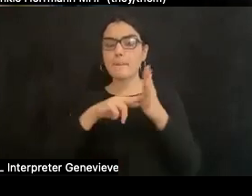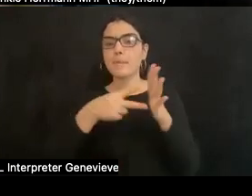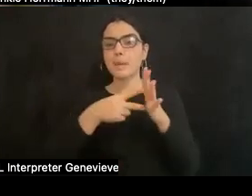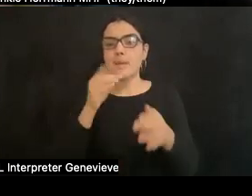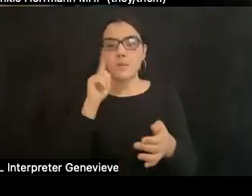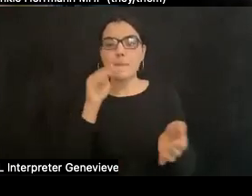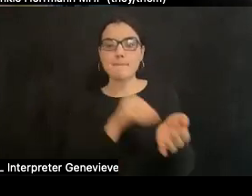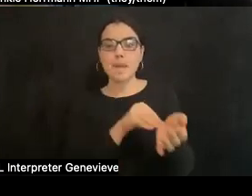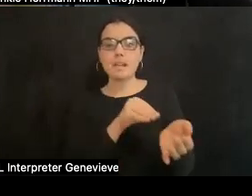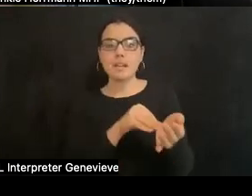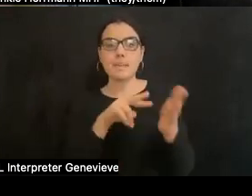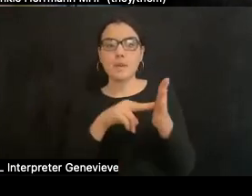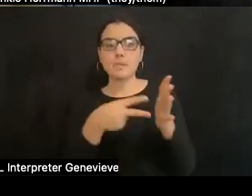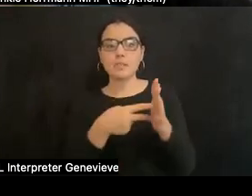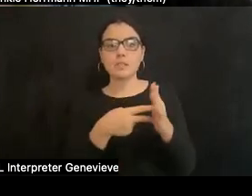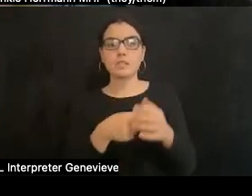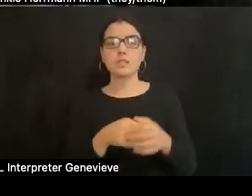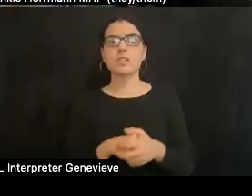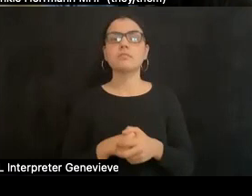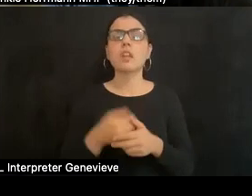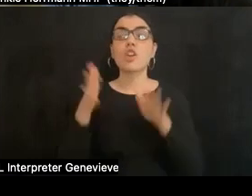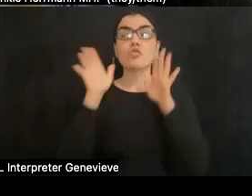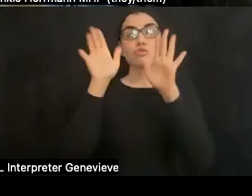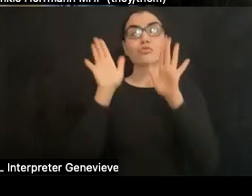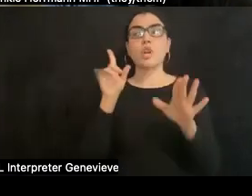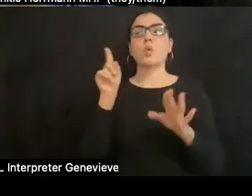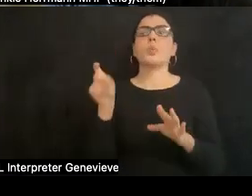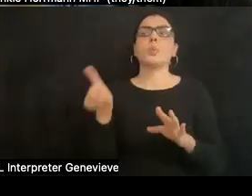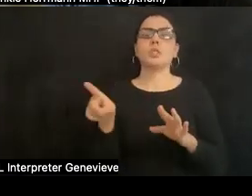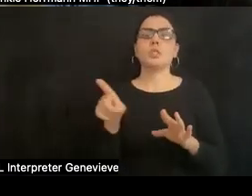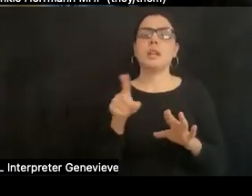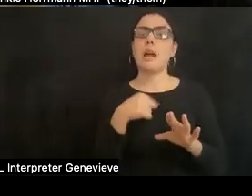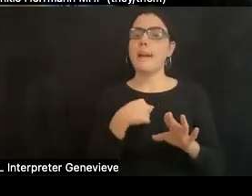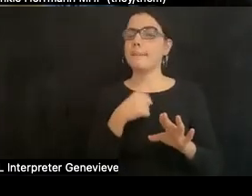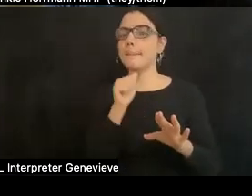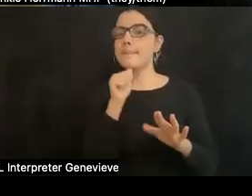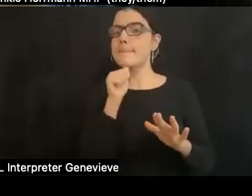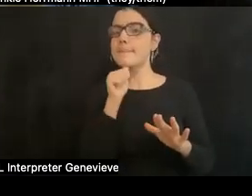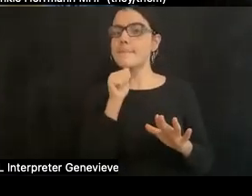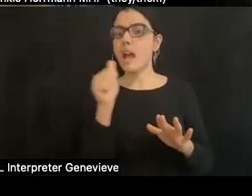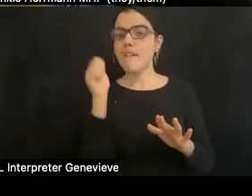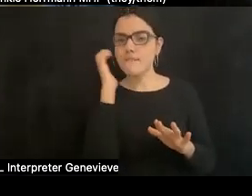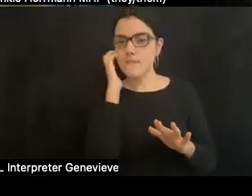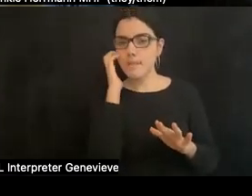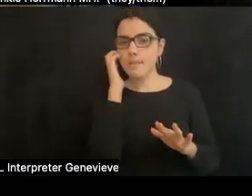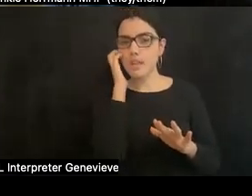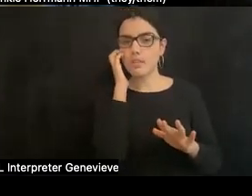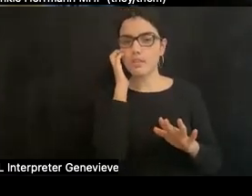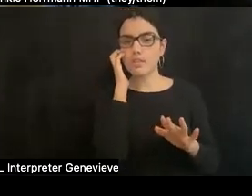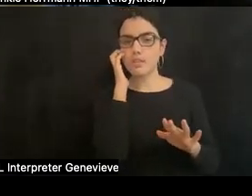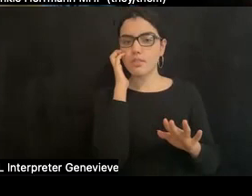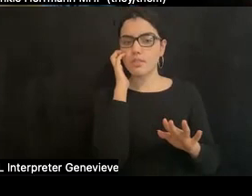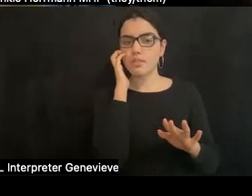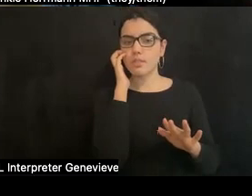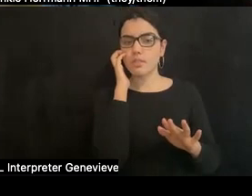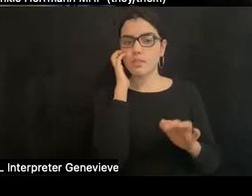purposes? That is a great question. I'm not as familiar with the, I